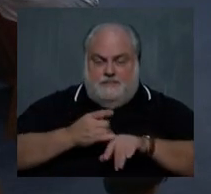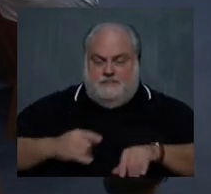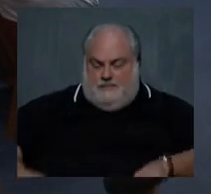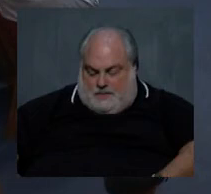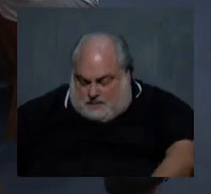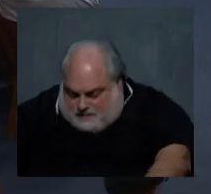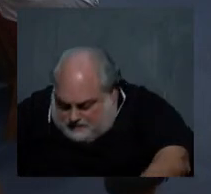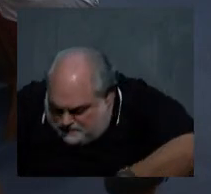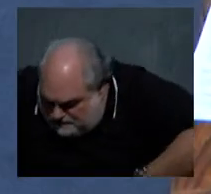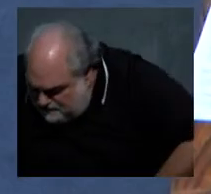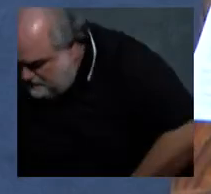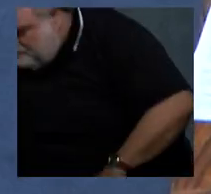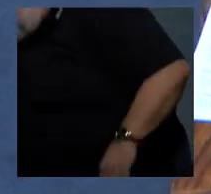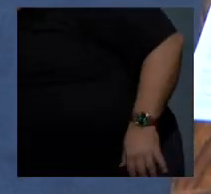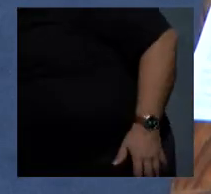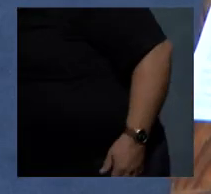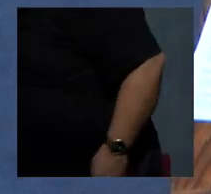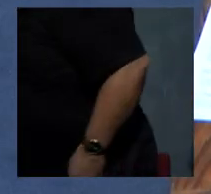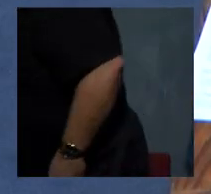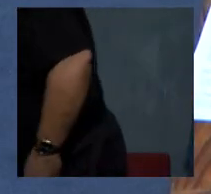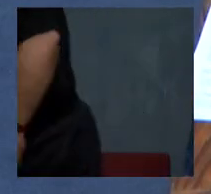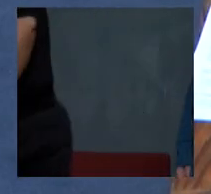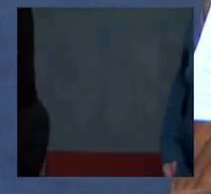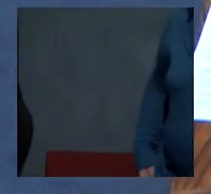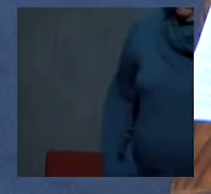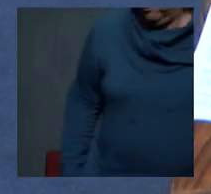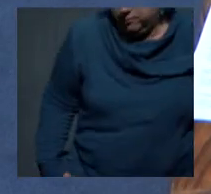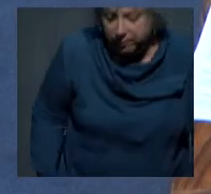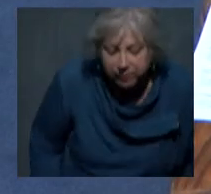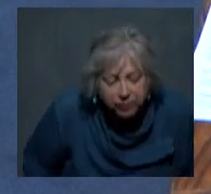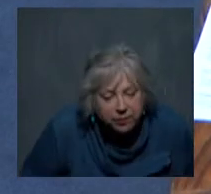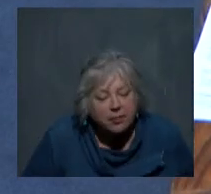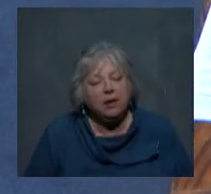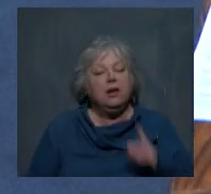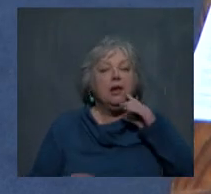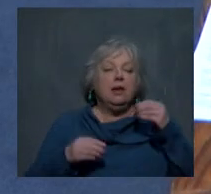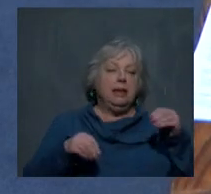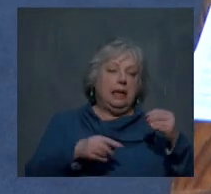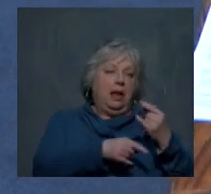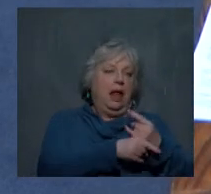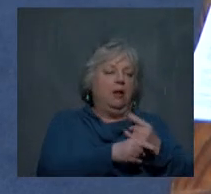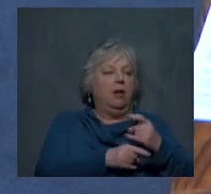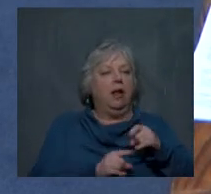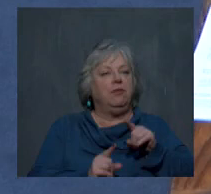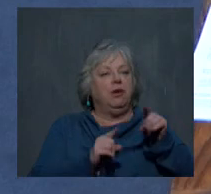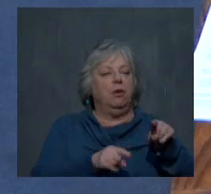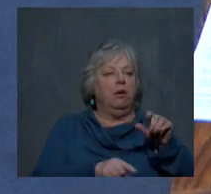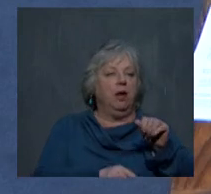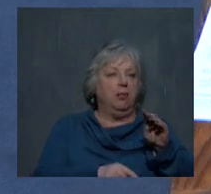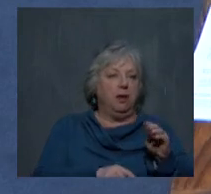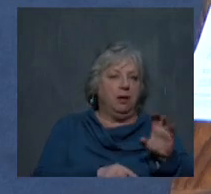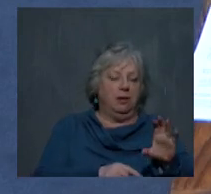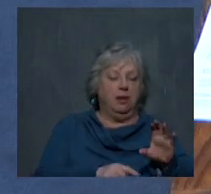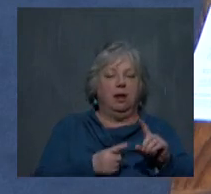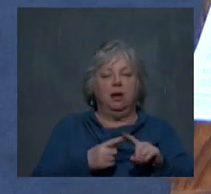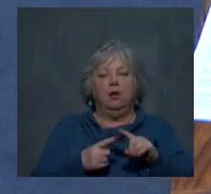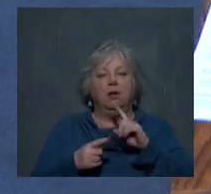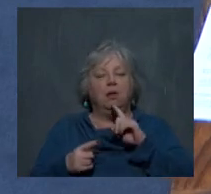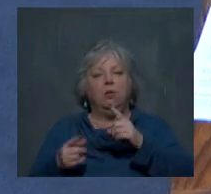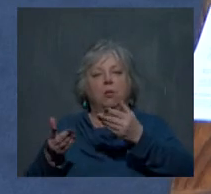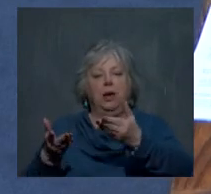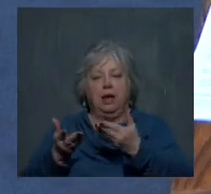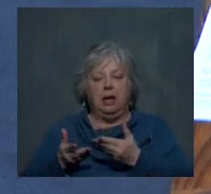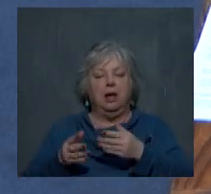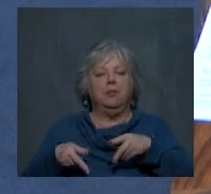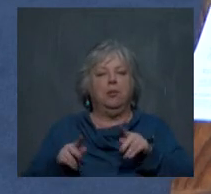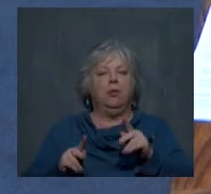Well, for the sales would go to ABC. For an event center for bringing in of the alcohol, the permit, one,